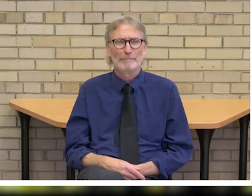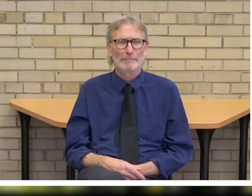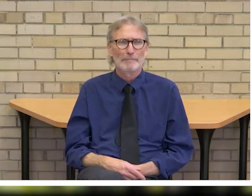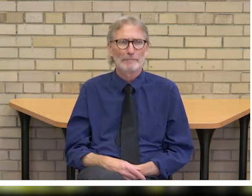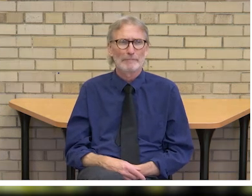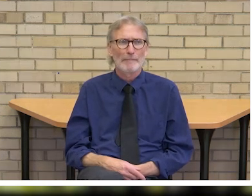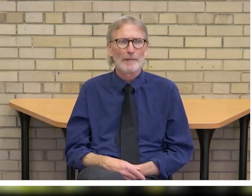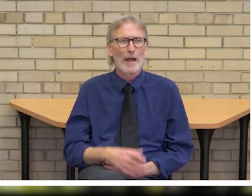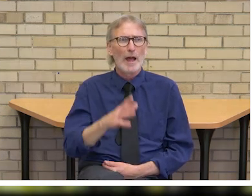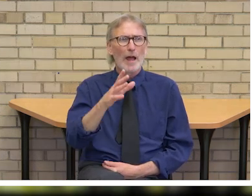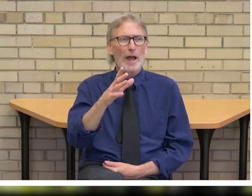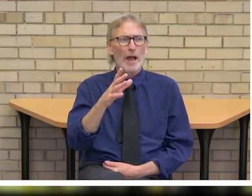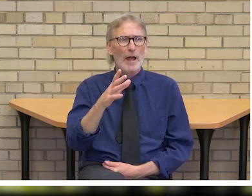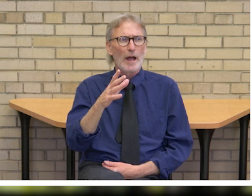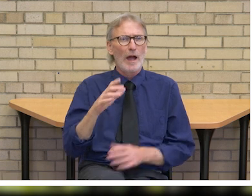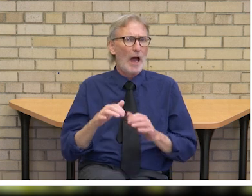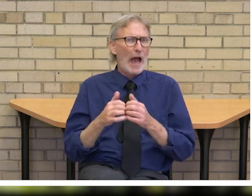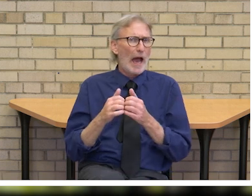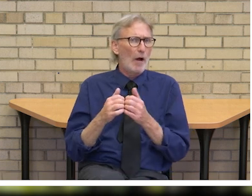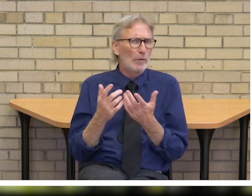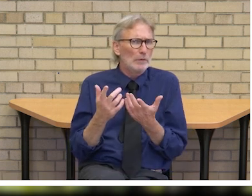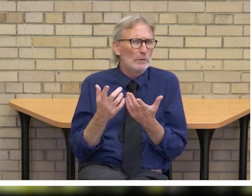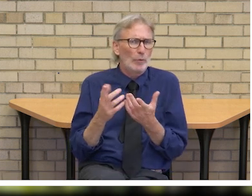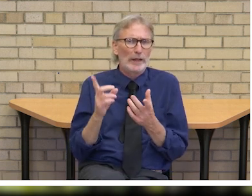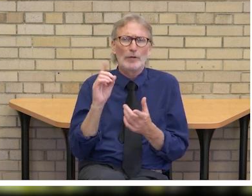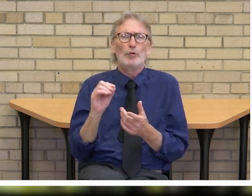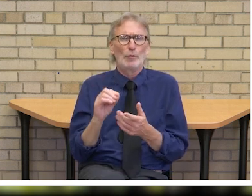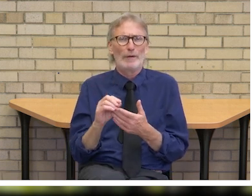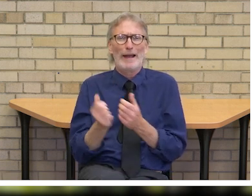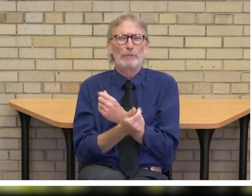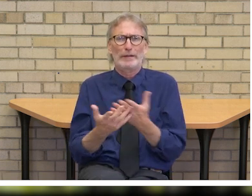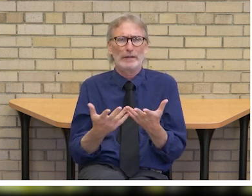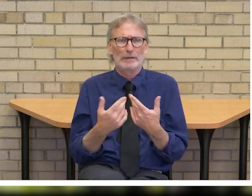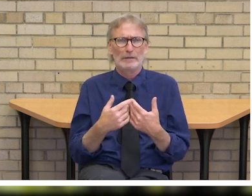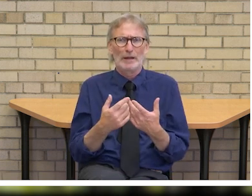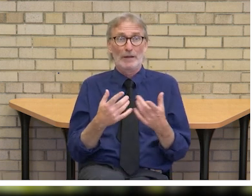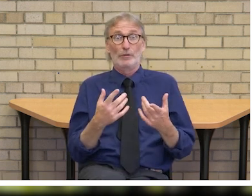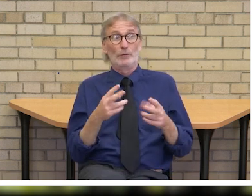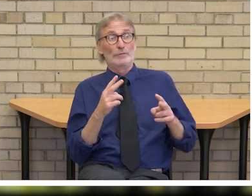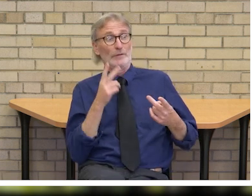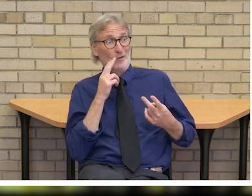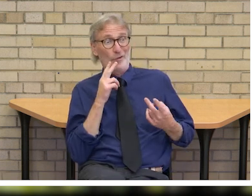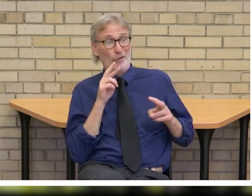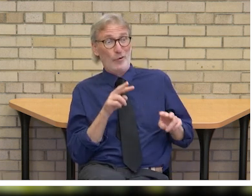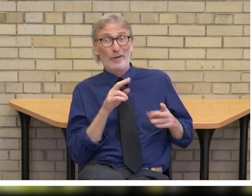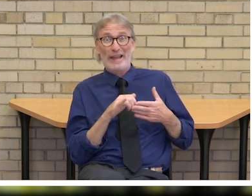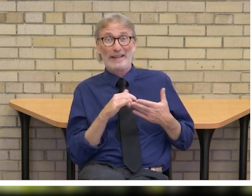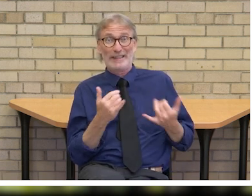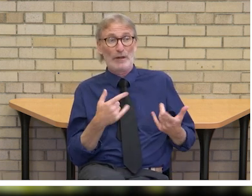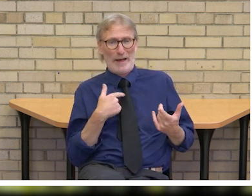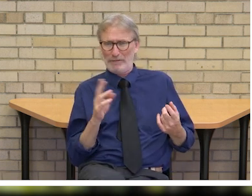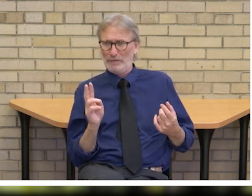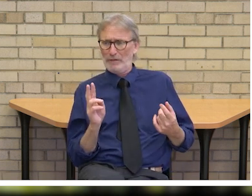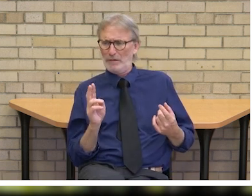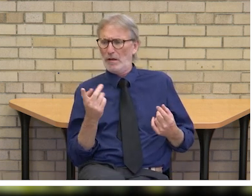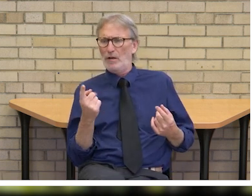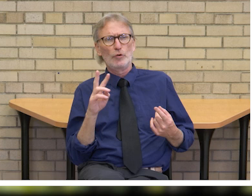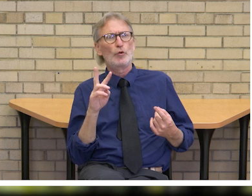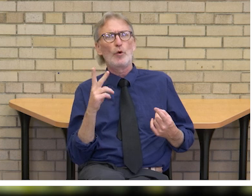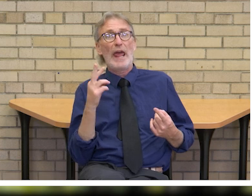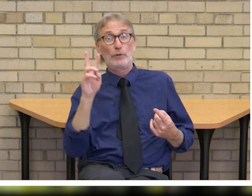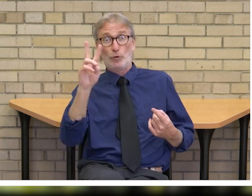And the way that that's going to be accomplished, you know, as the bridge looks today, we have 2 lanes eastbound, 2 lanes